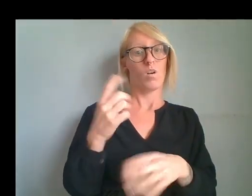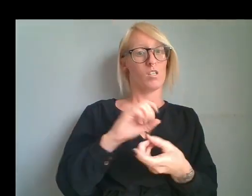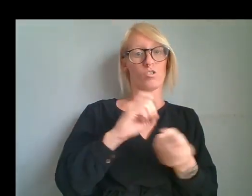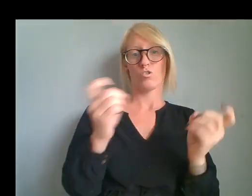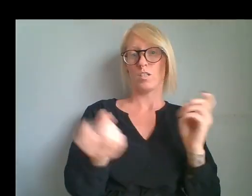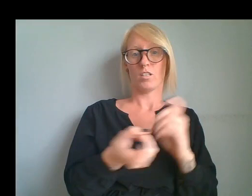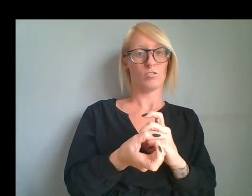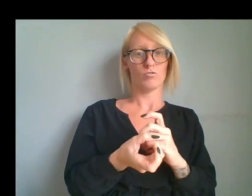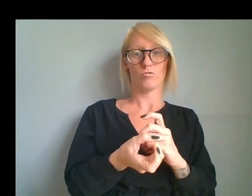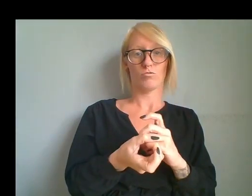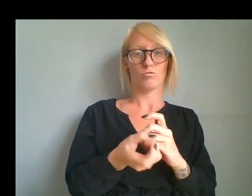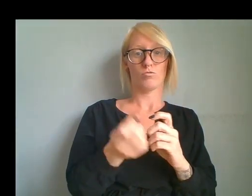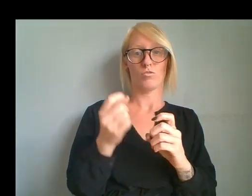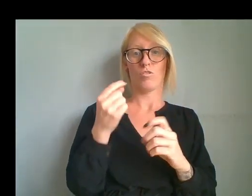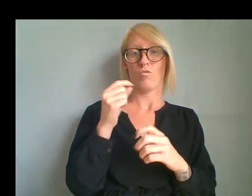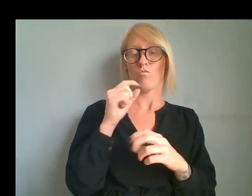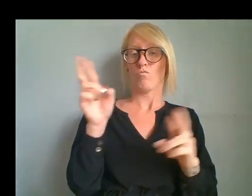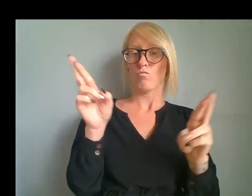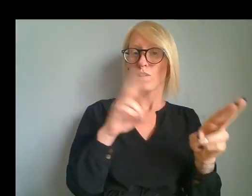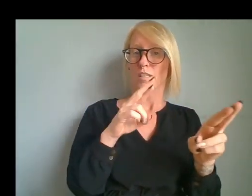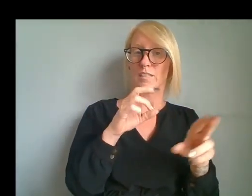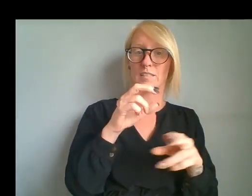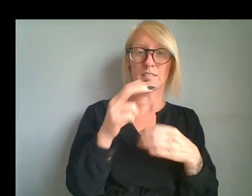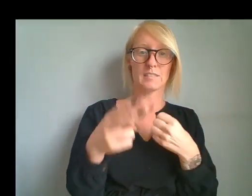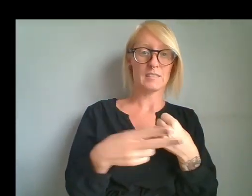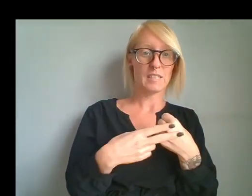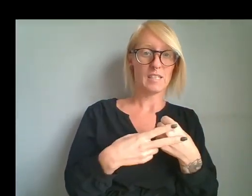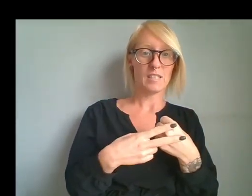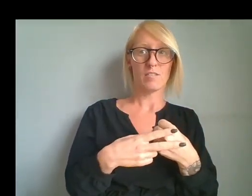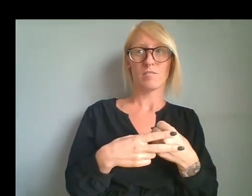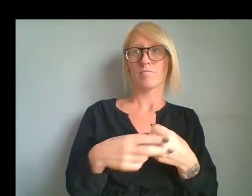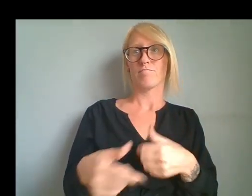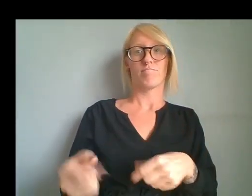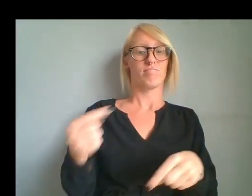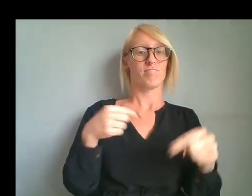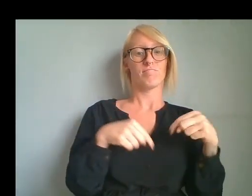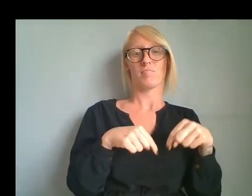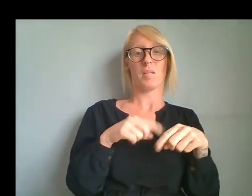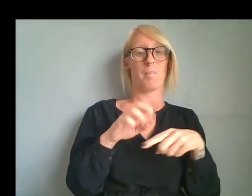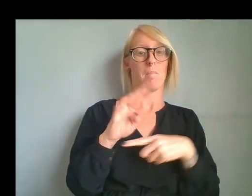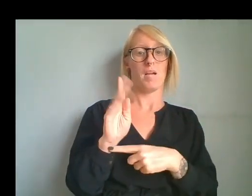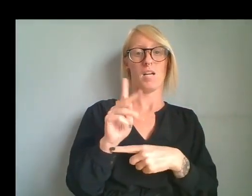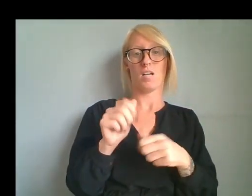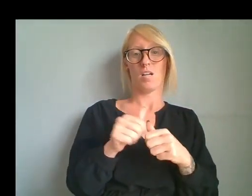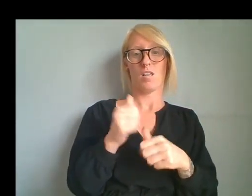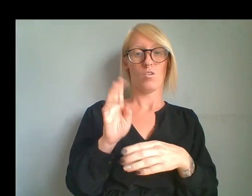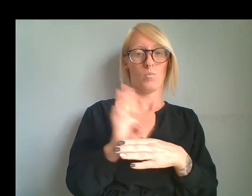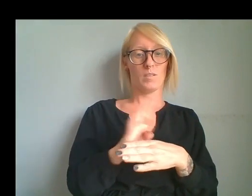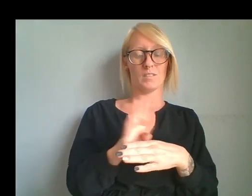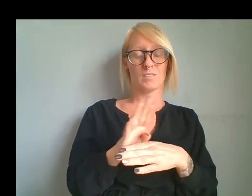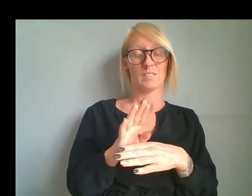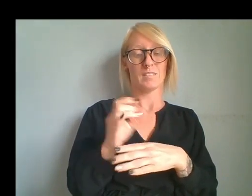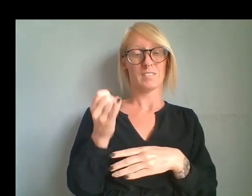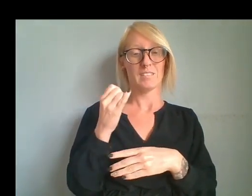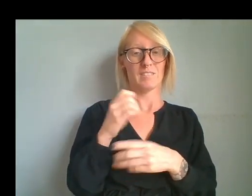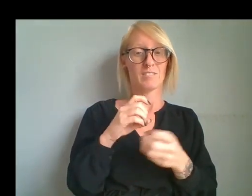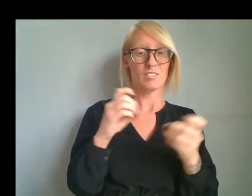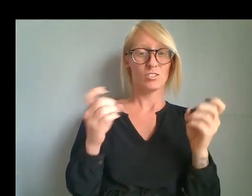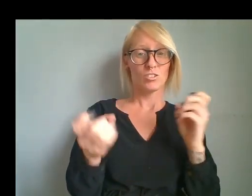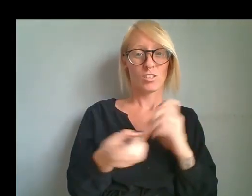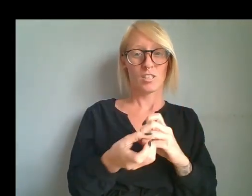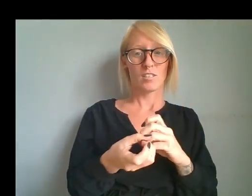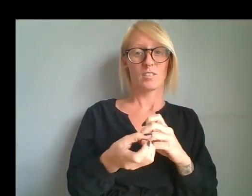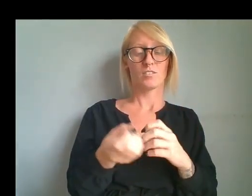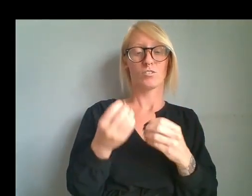then when I was ready to save, it defaulted back to other business. So if you have to make a change, as you're entering